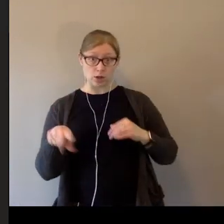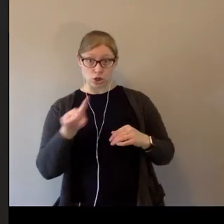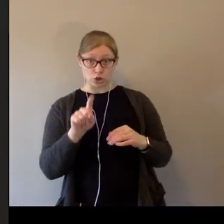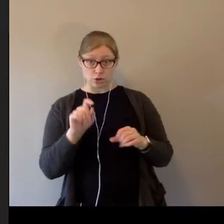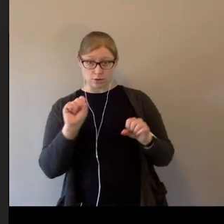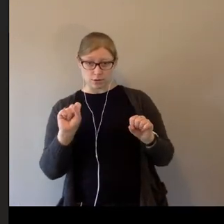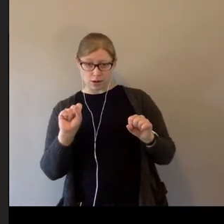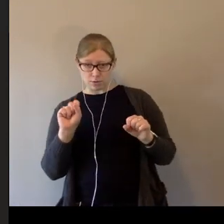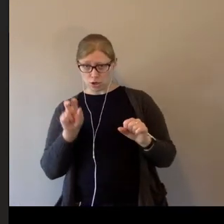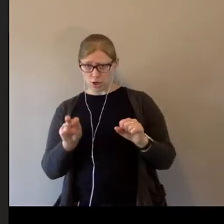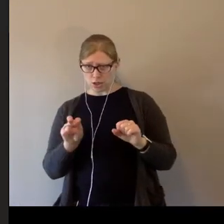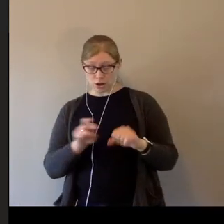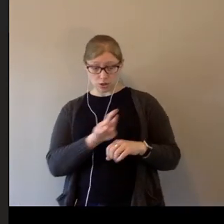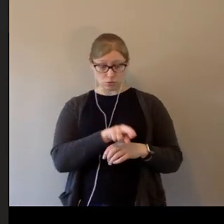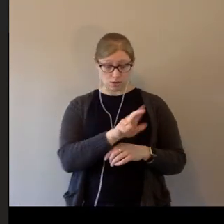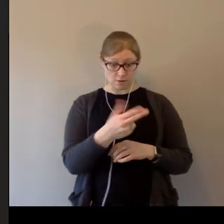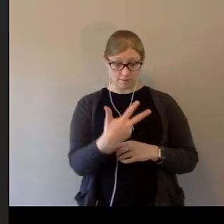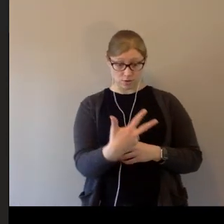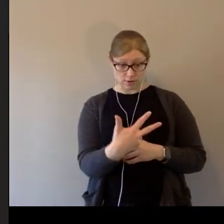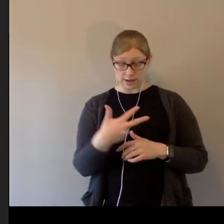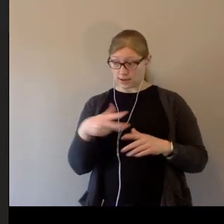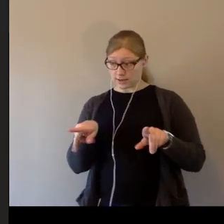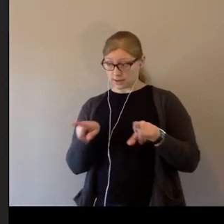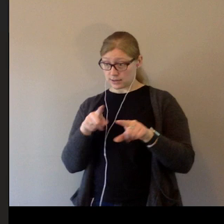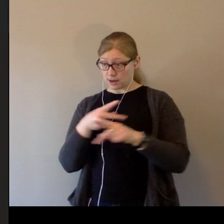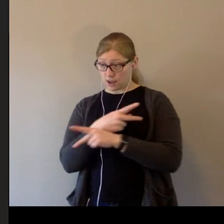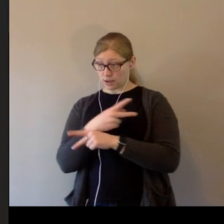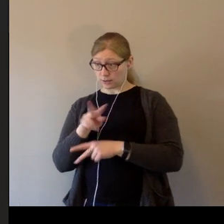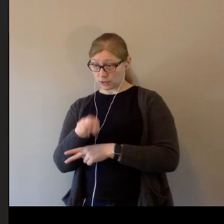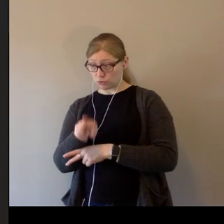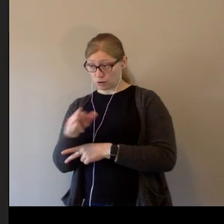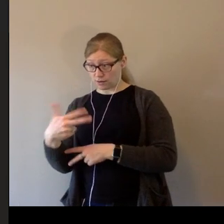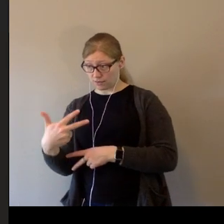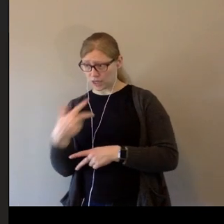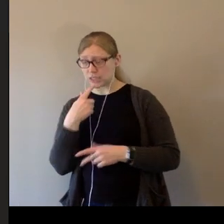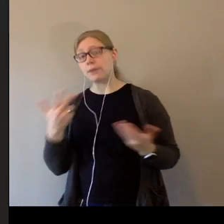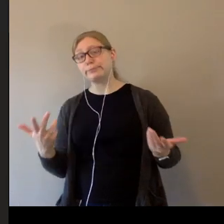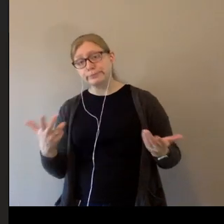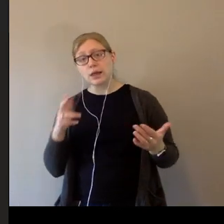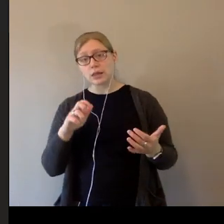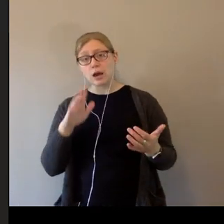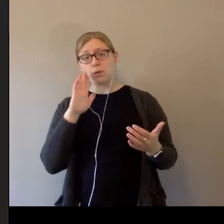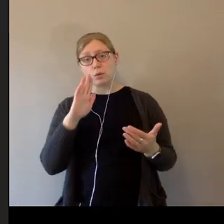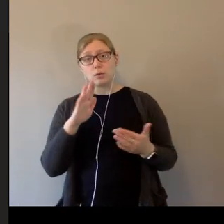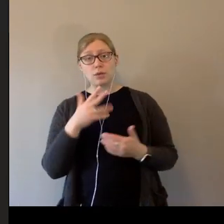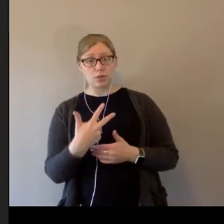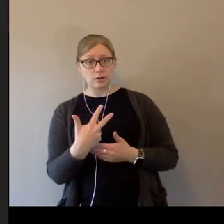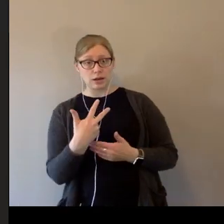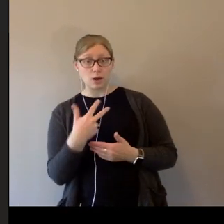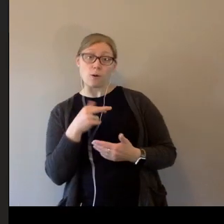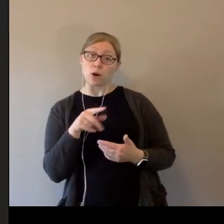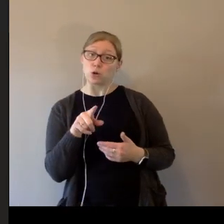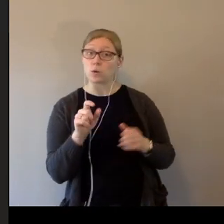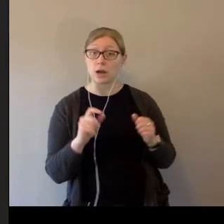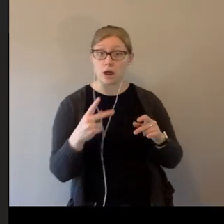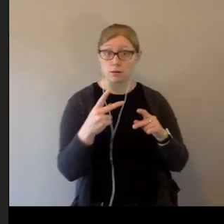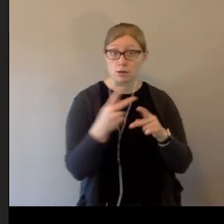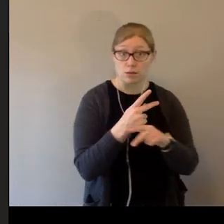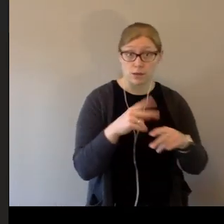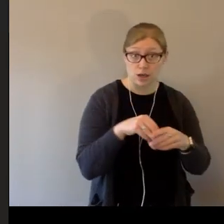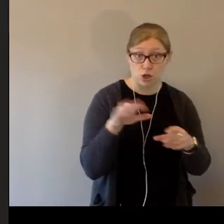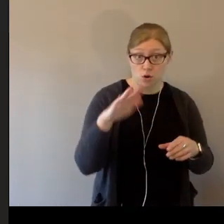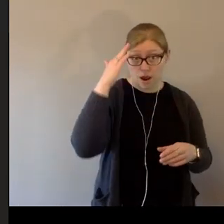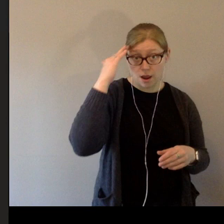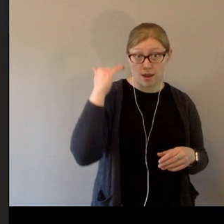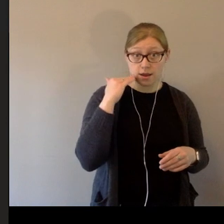square root of 3 times the square root of 3 and say, oh, that's going to be 3. Otherwise, you can do the multiplication in your head. Square root of 3 times the